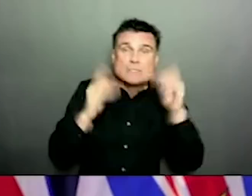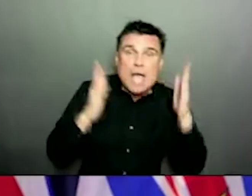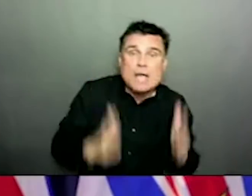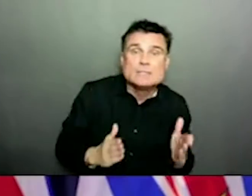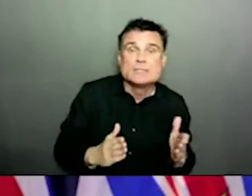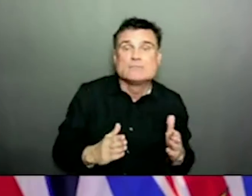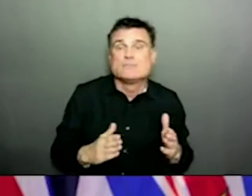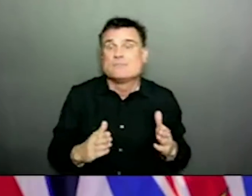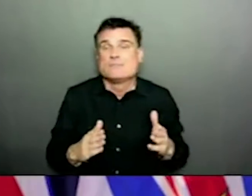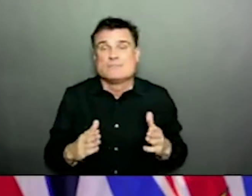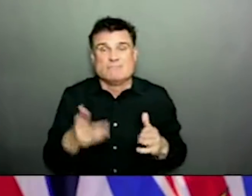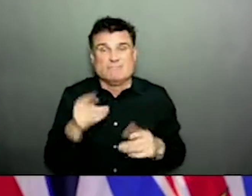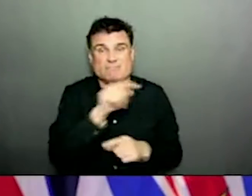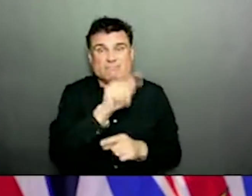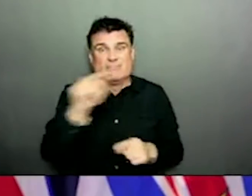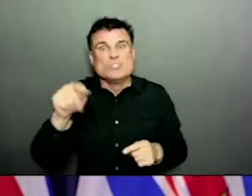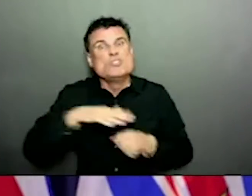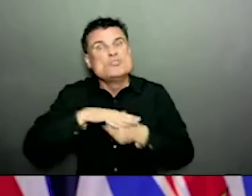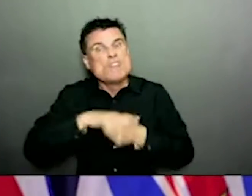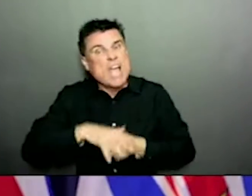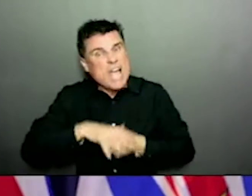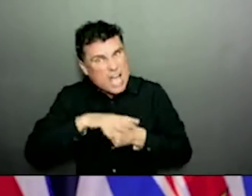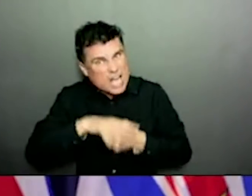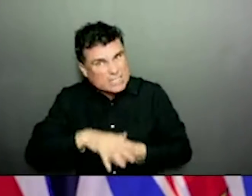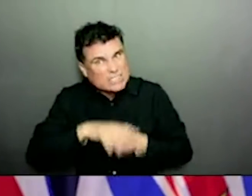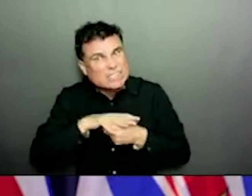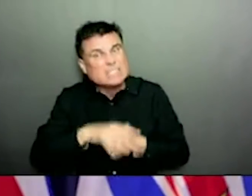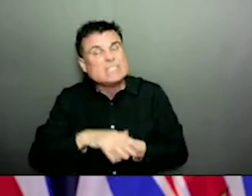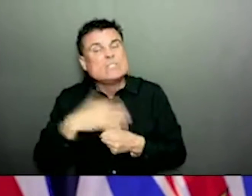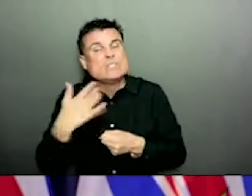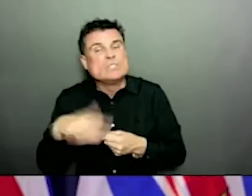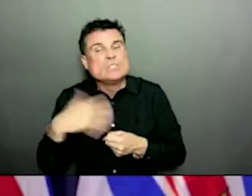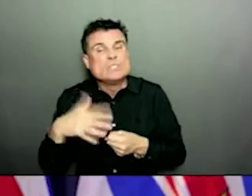bed capacity. We're fine on bed capacity, as you can see by the